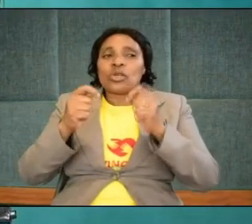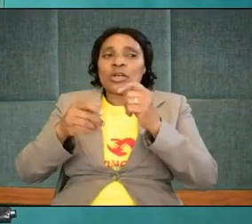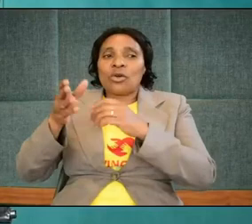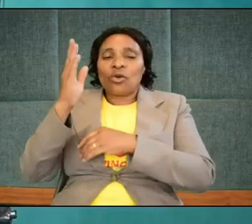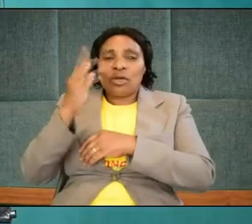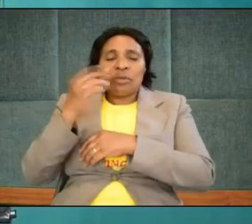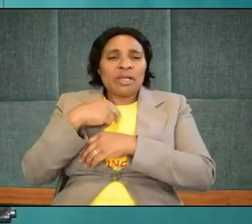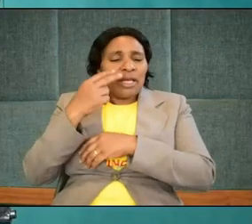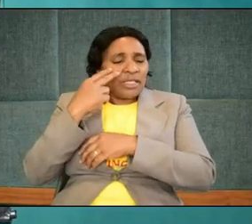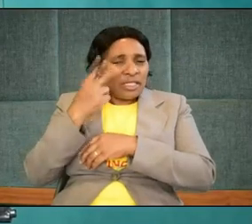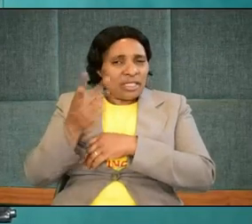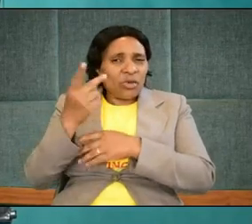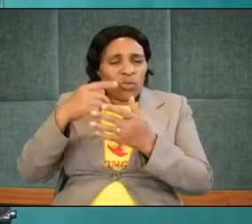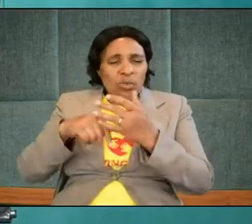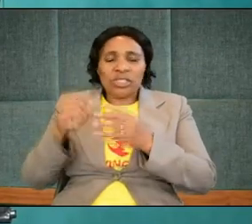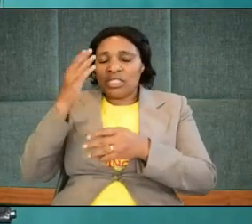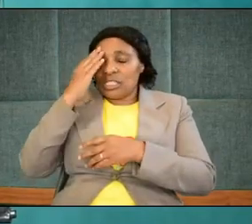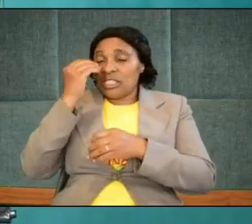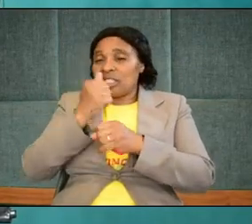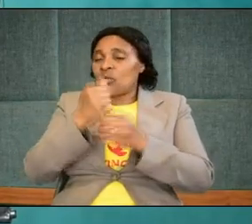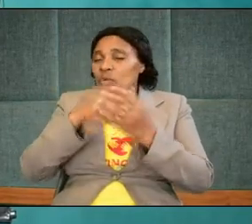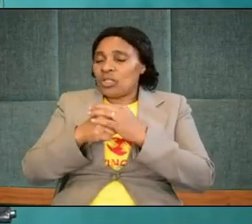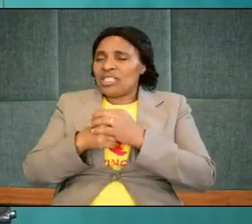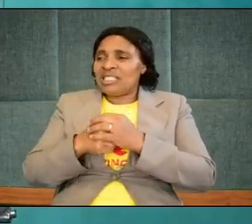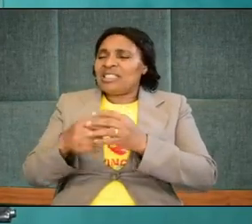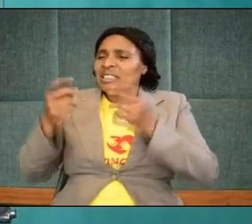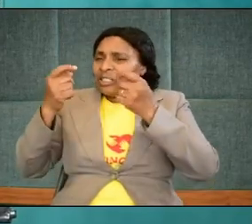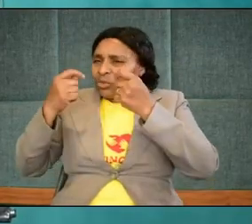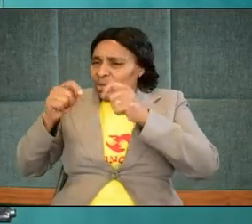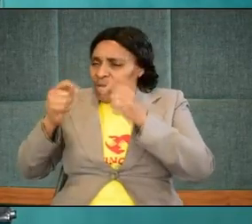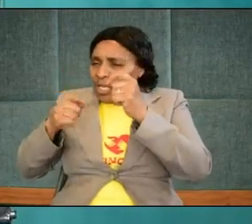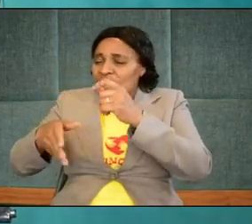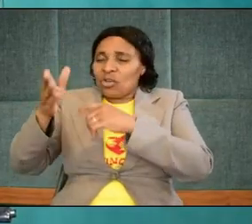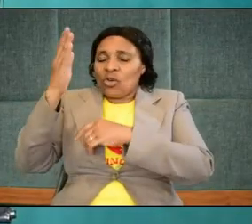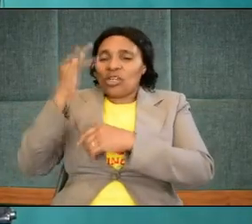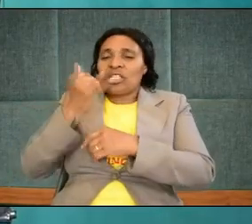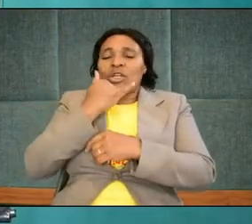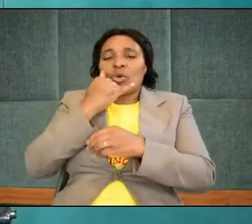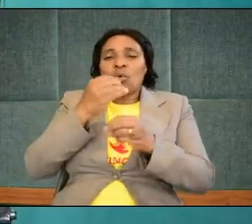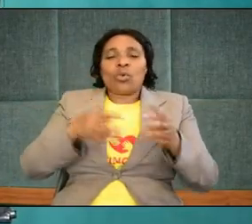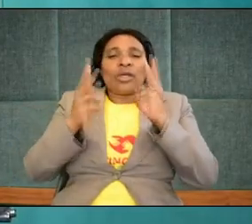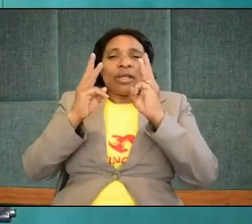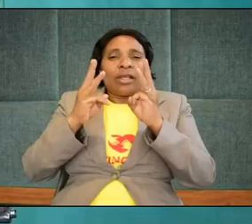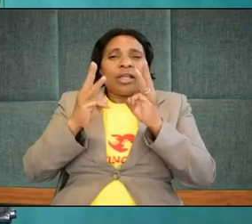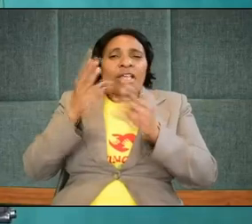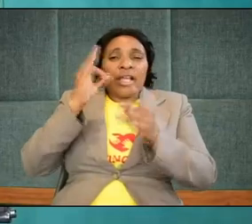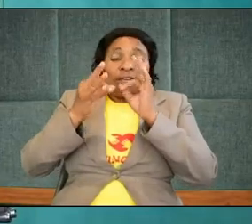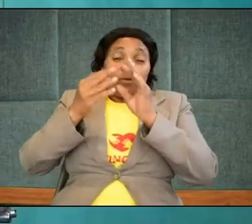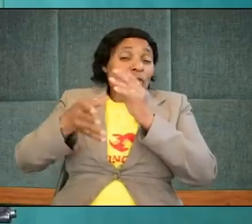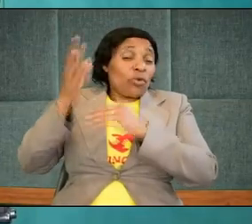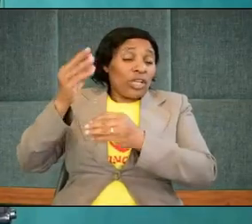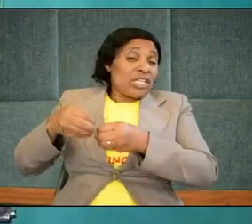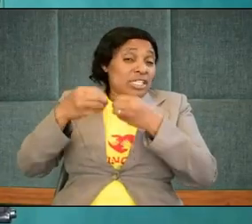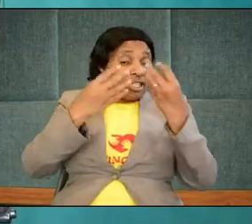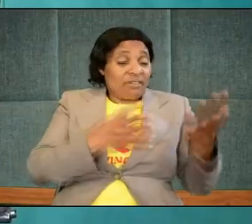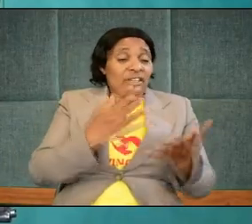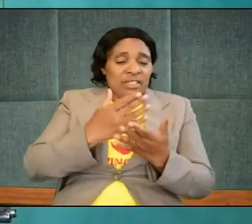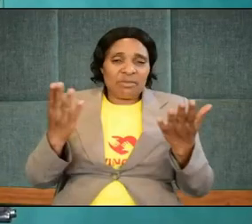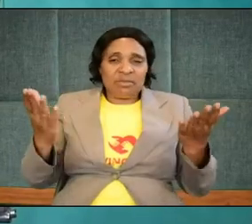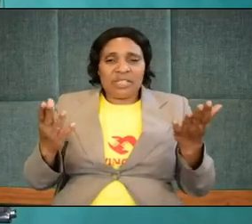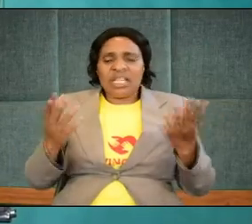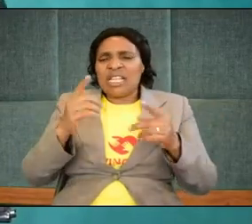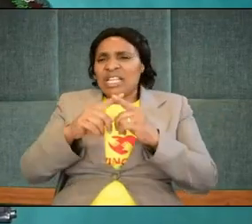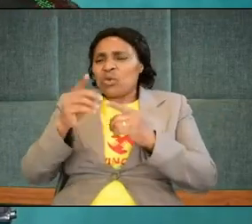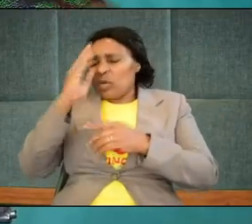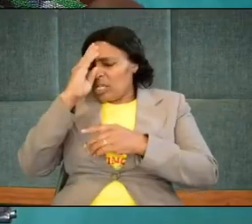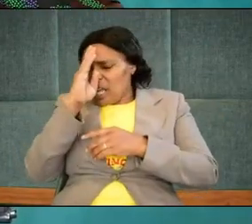I see what the Israelites did is that they tested God in the wrong way. That is, if God has said something and we doubt